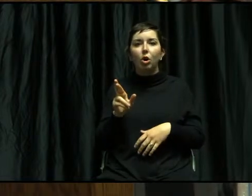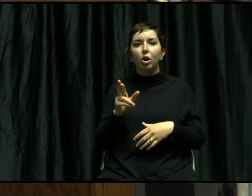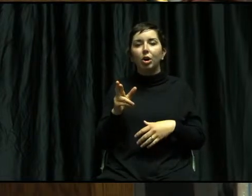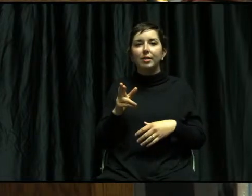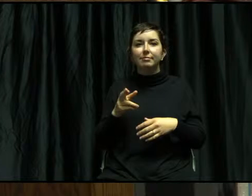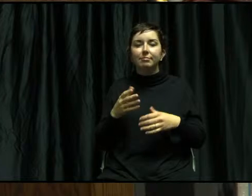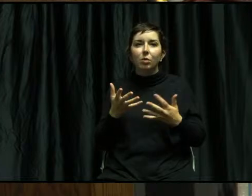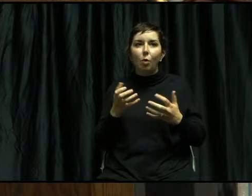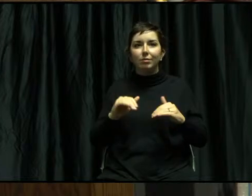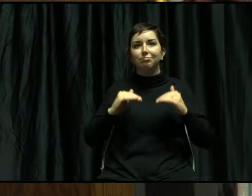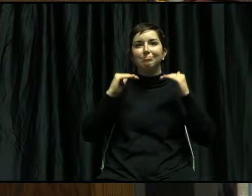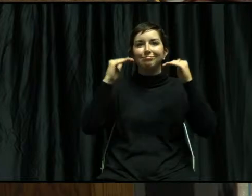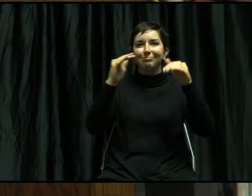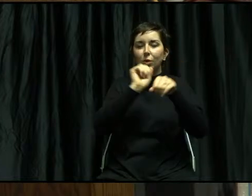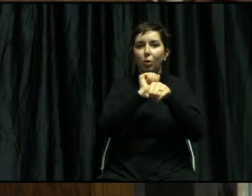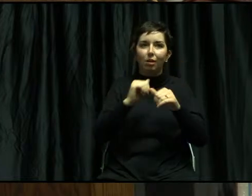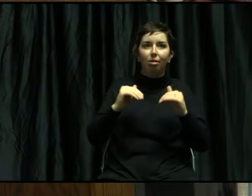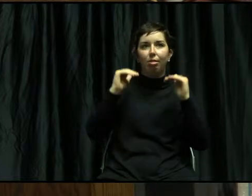promotion at work.